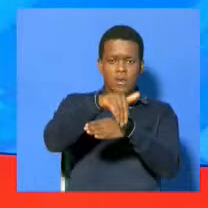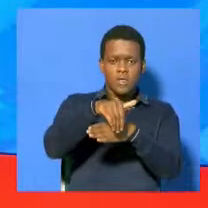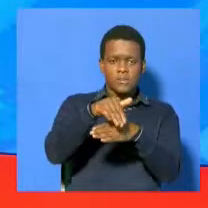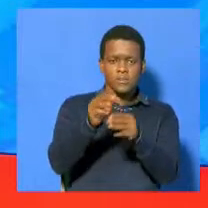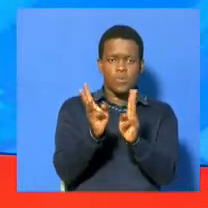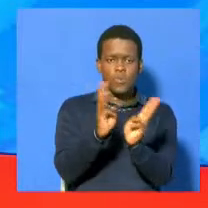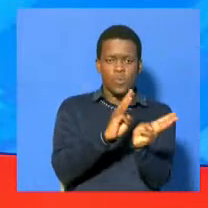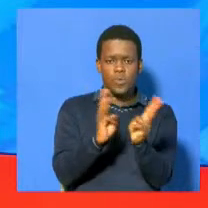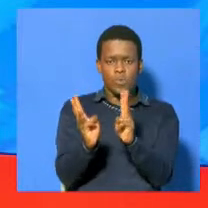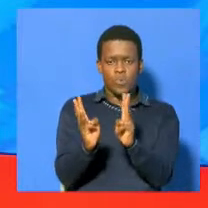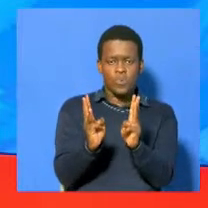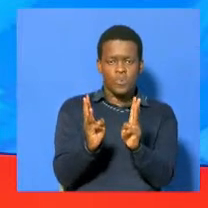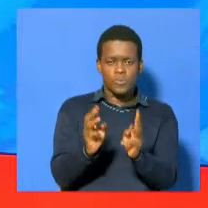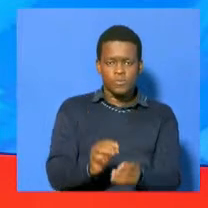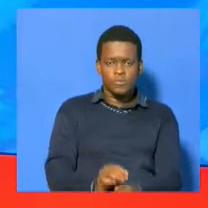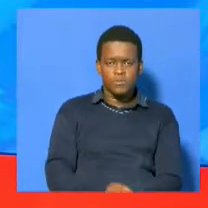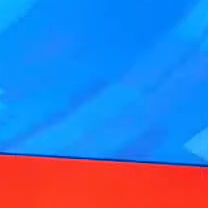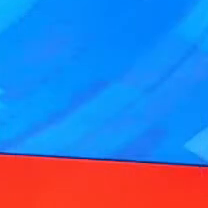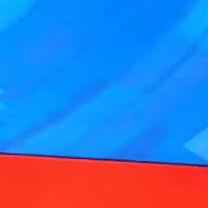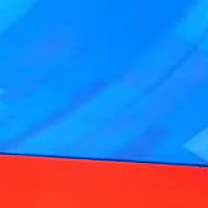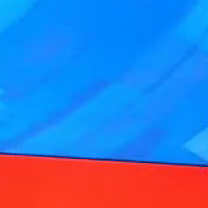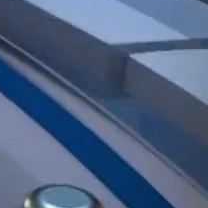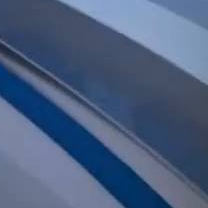weather update.